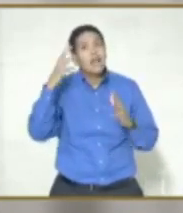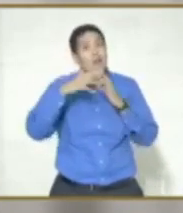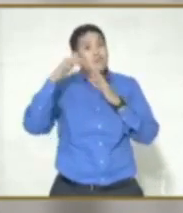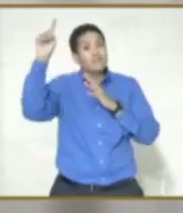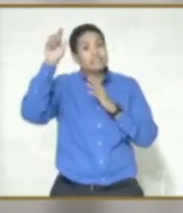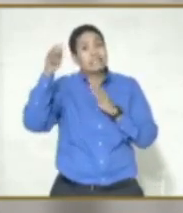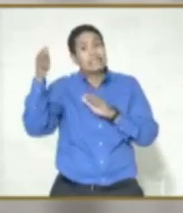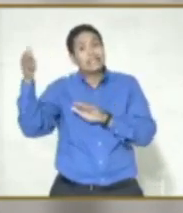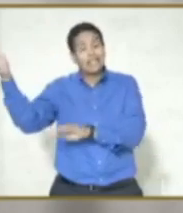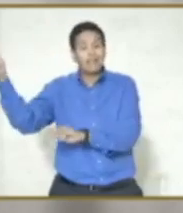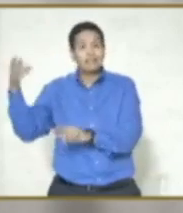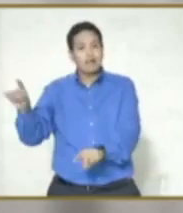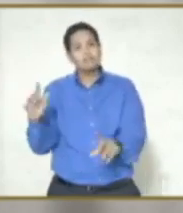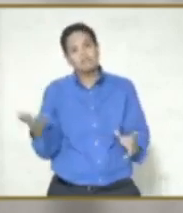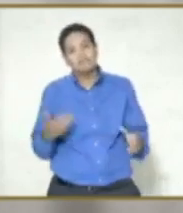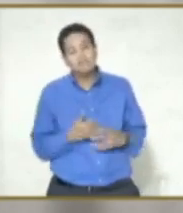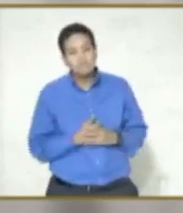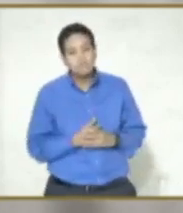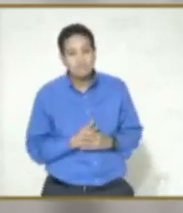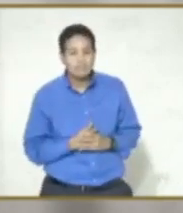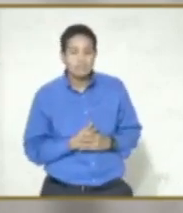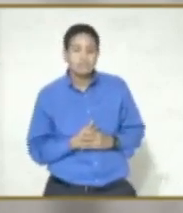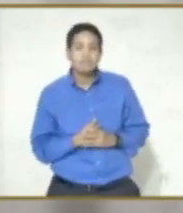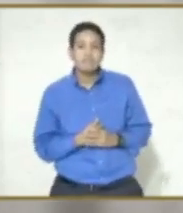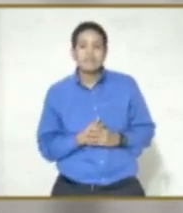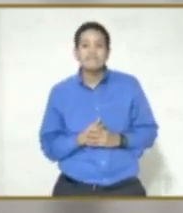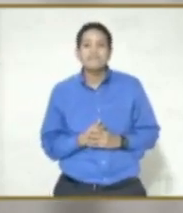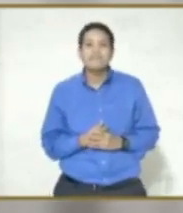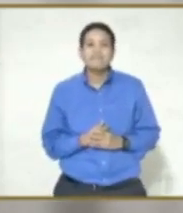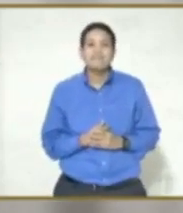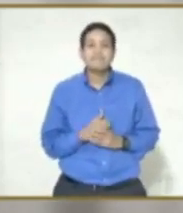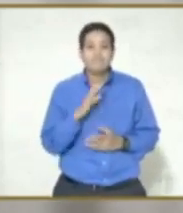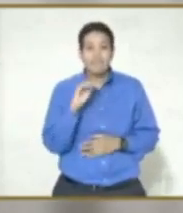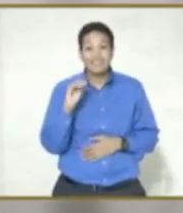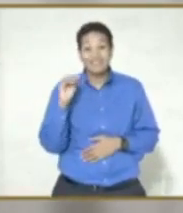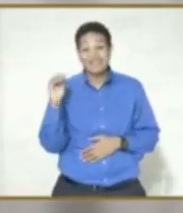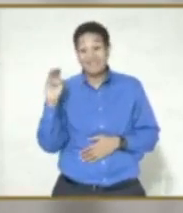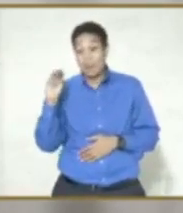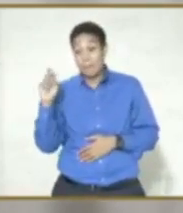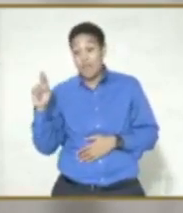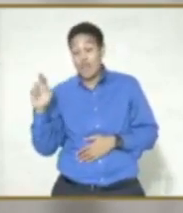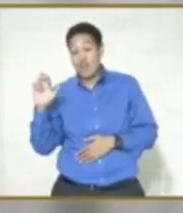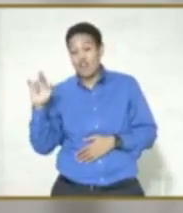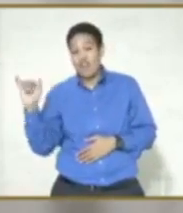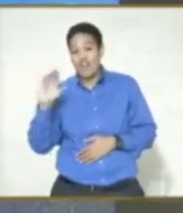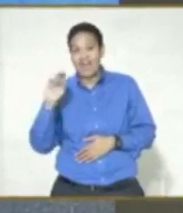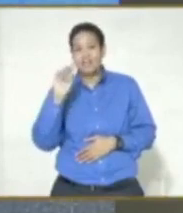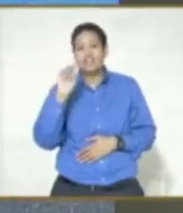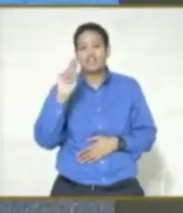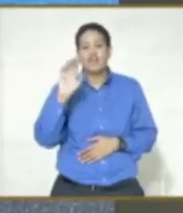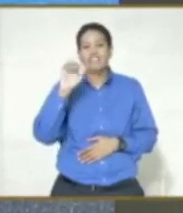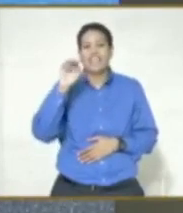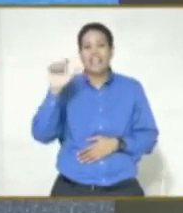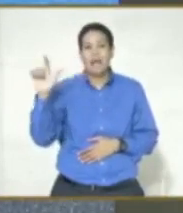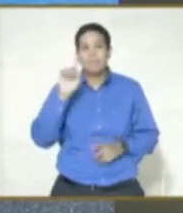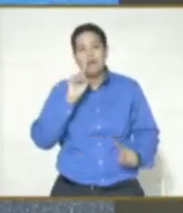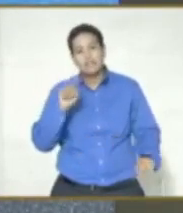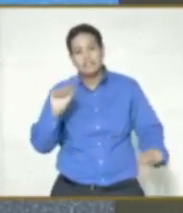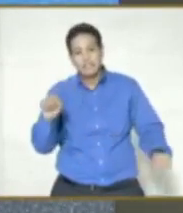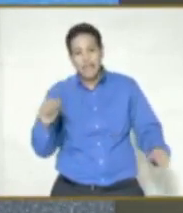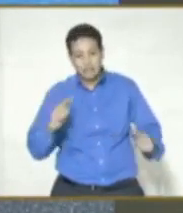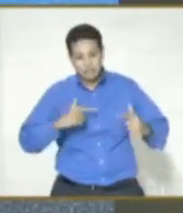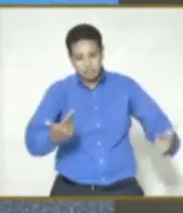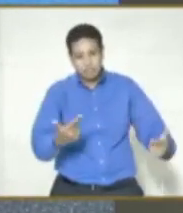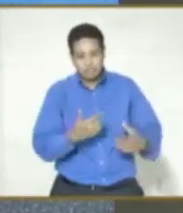for Mayor Query, and of course, Dr. Campbell. All right, I'll answer with